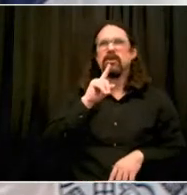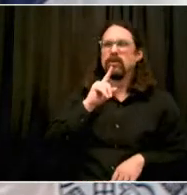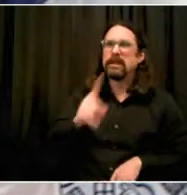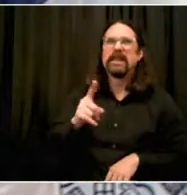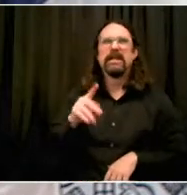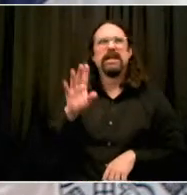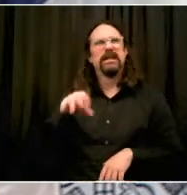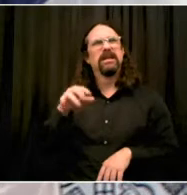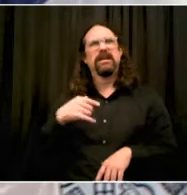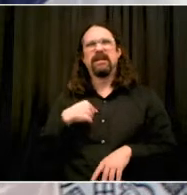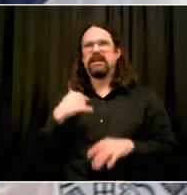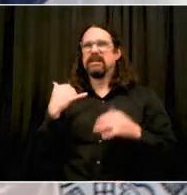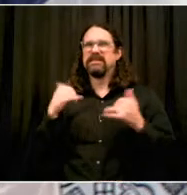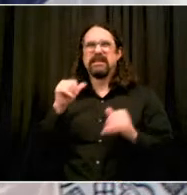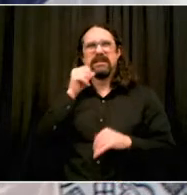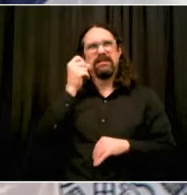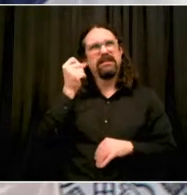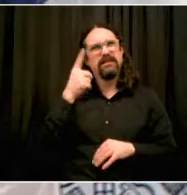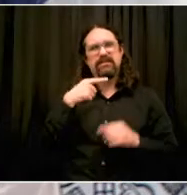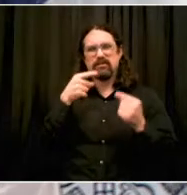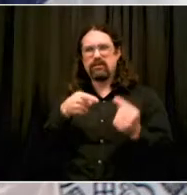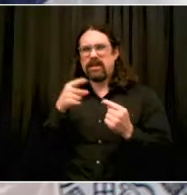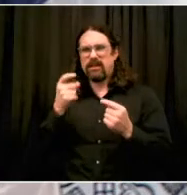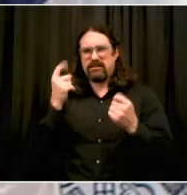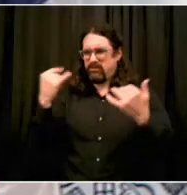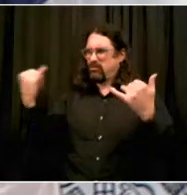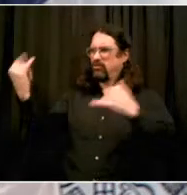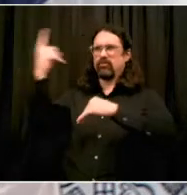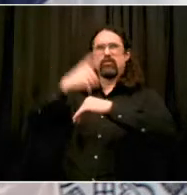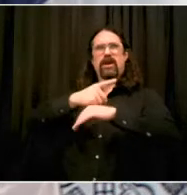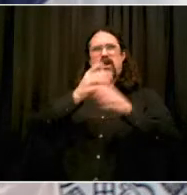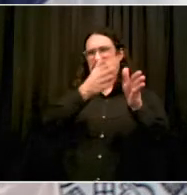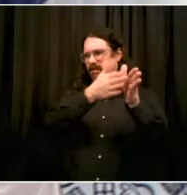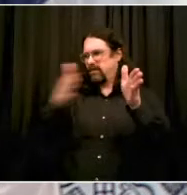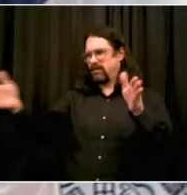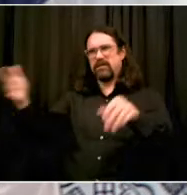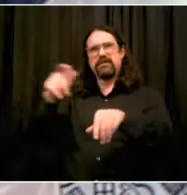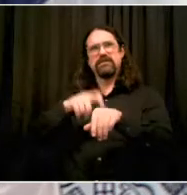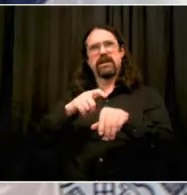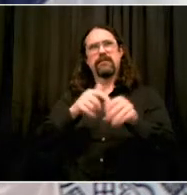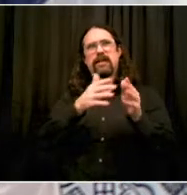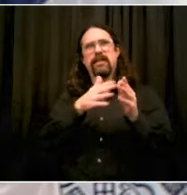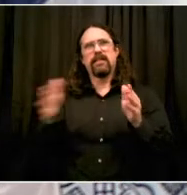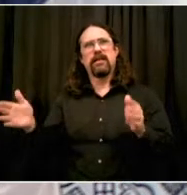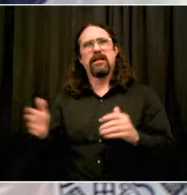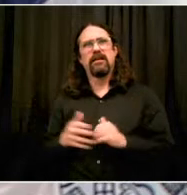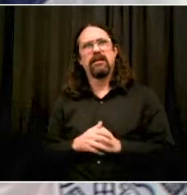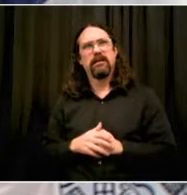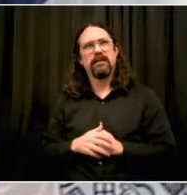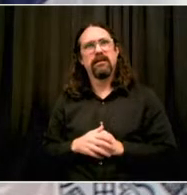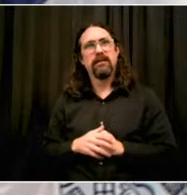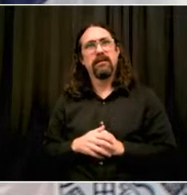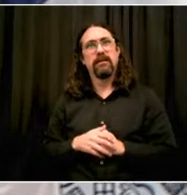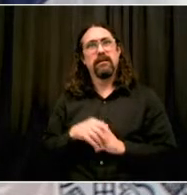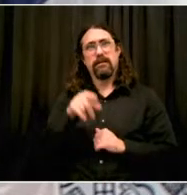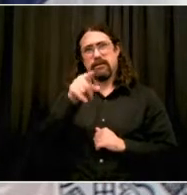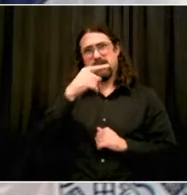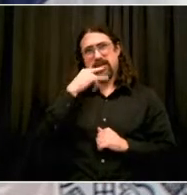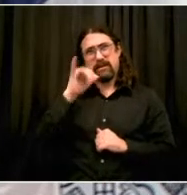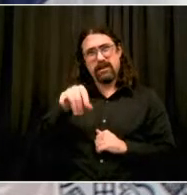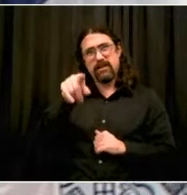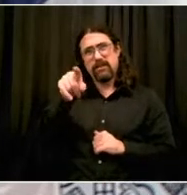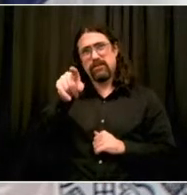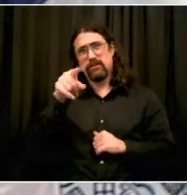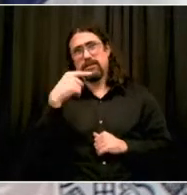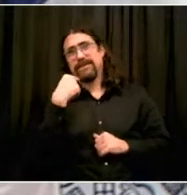plan to close schools? Because he seemed pretty surprised by this during the presser when your tweet went out. No,